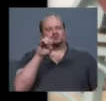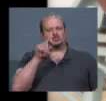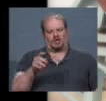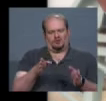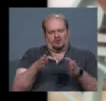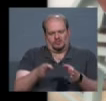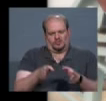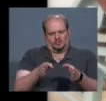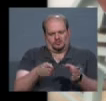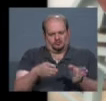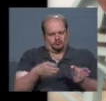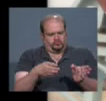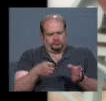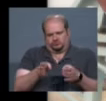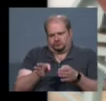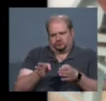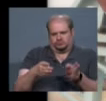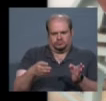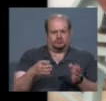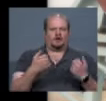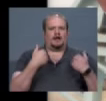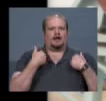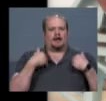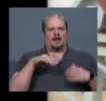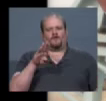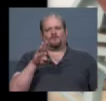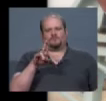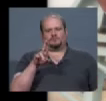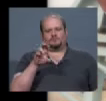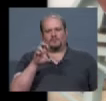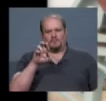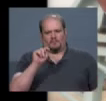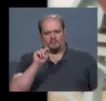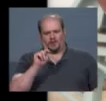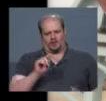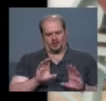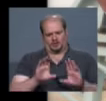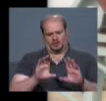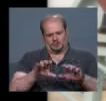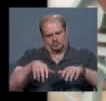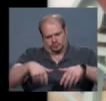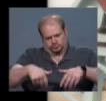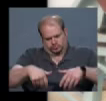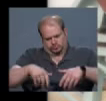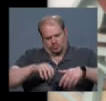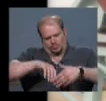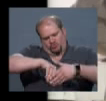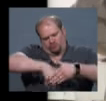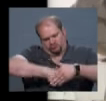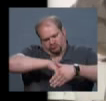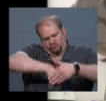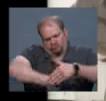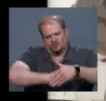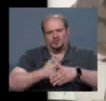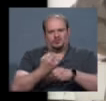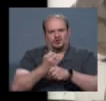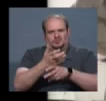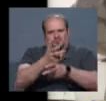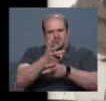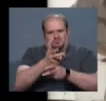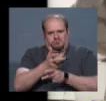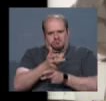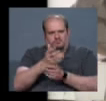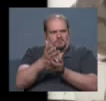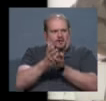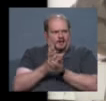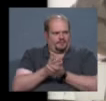lower down that can redirect the water stream back underneath the ship to give us a backing bell. Each one of these water jets, this just